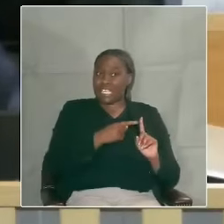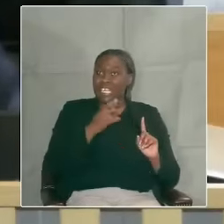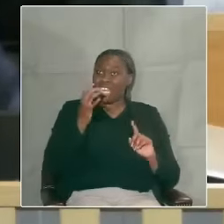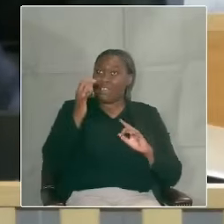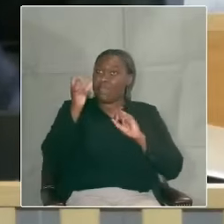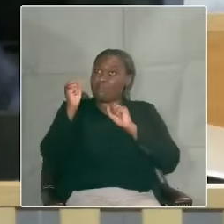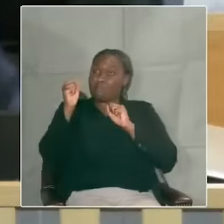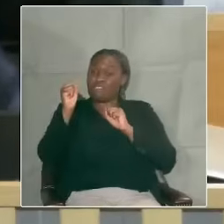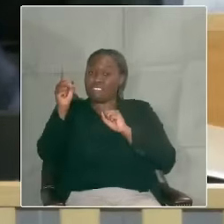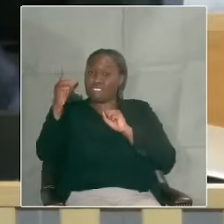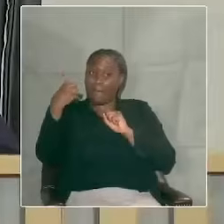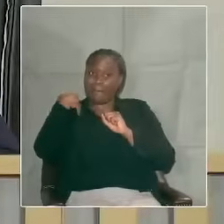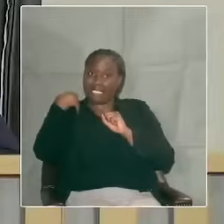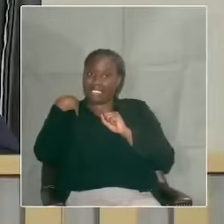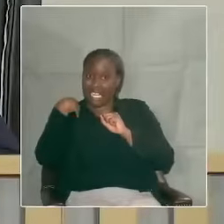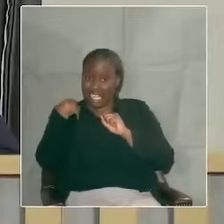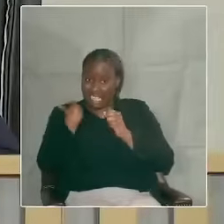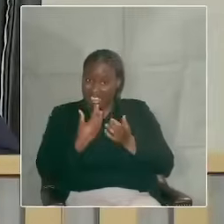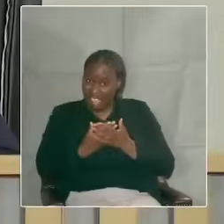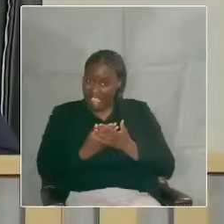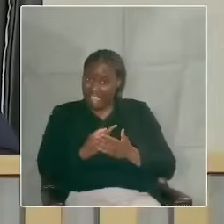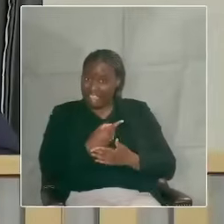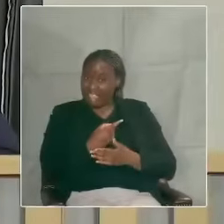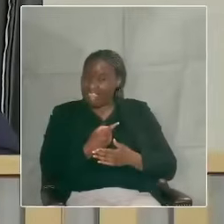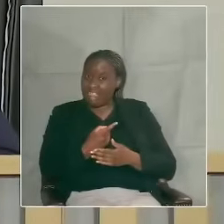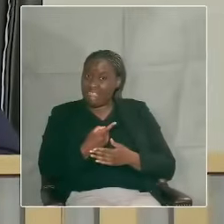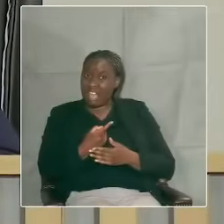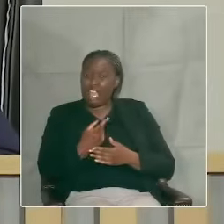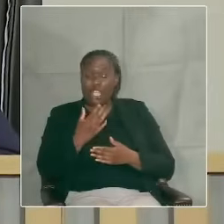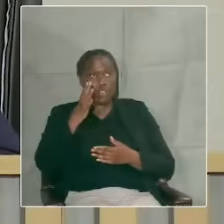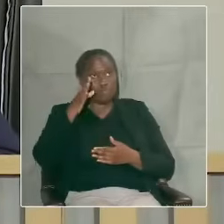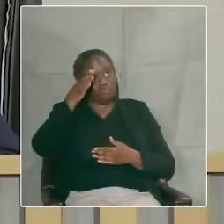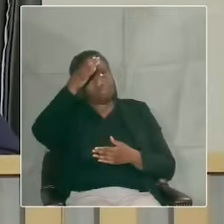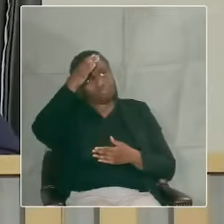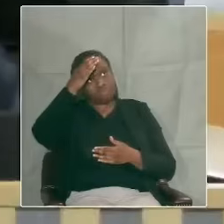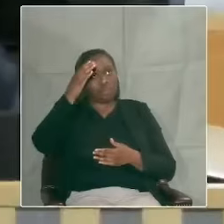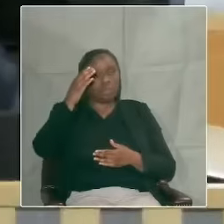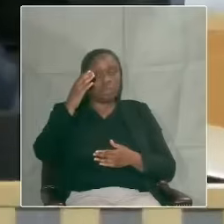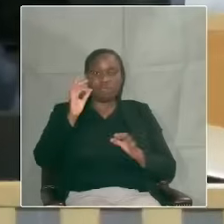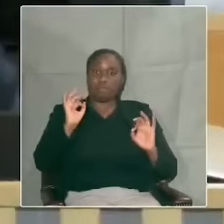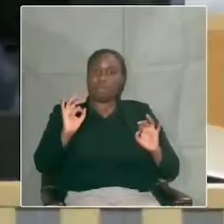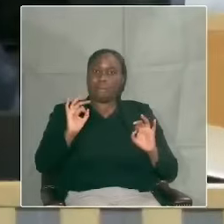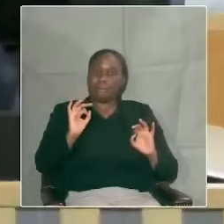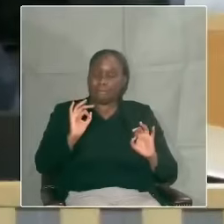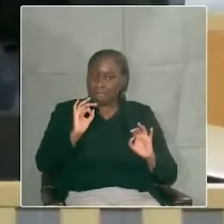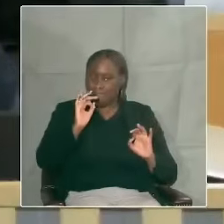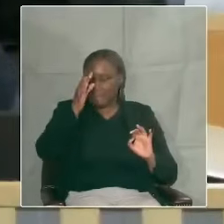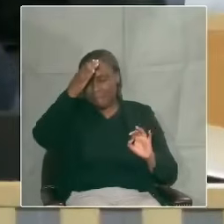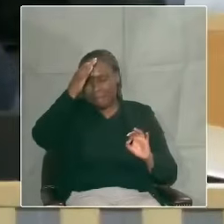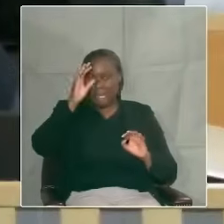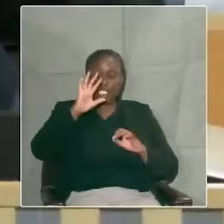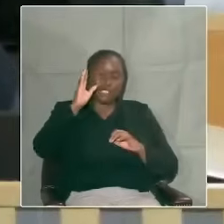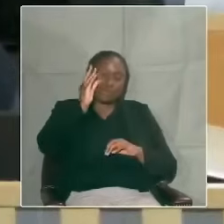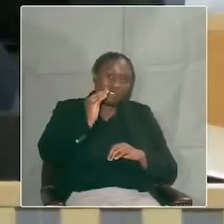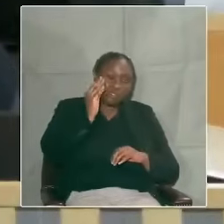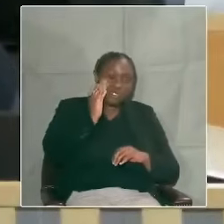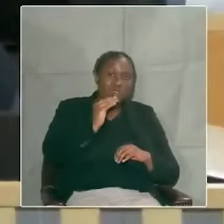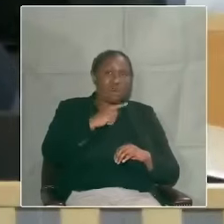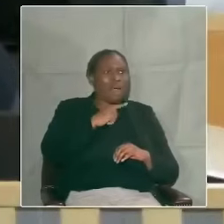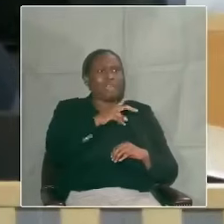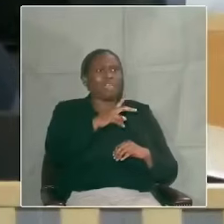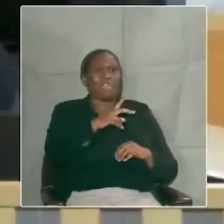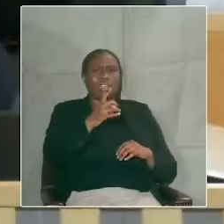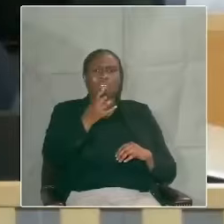briefed the minister on the team, on this task team, would he have been in a proper position to do that, given what you know about